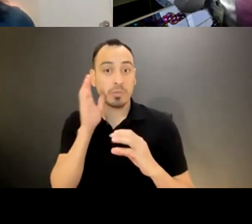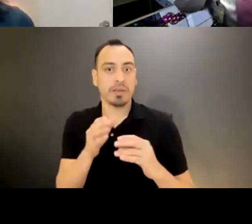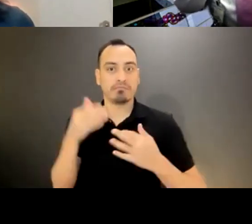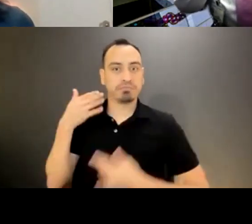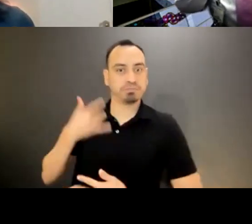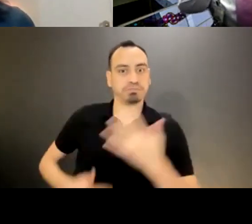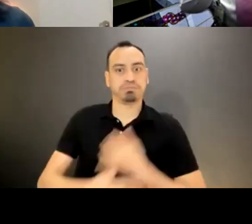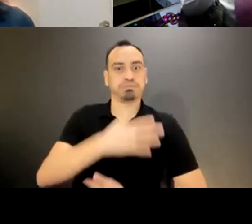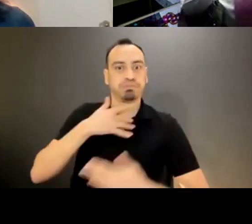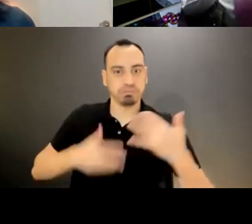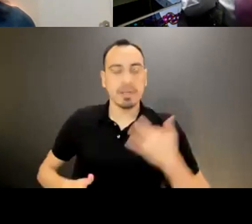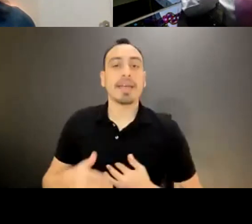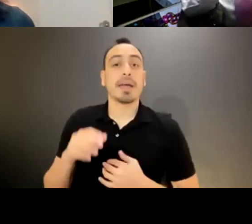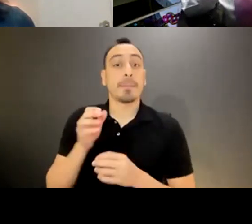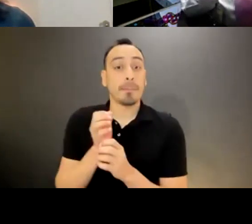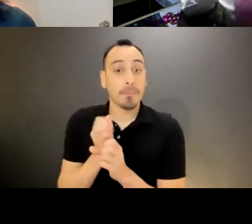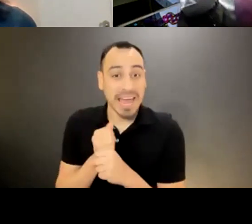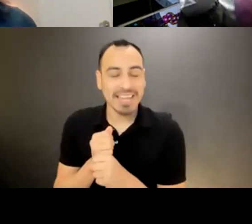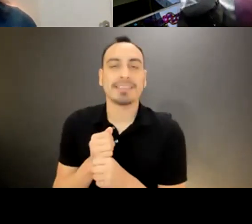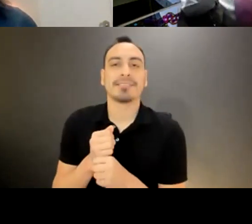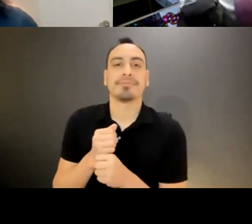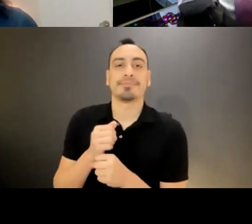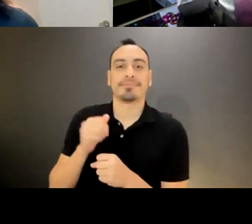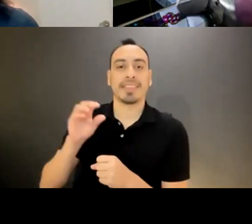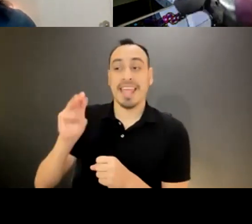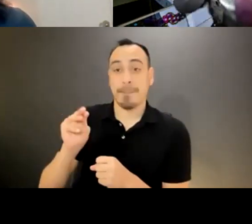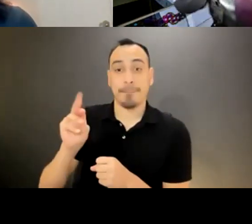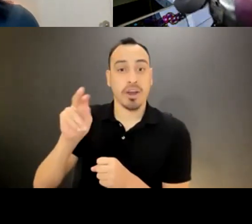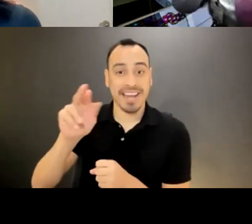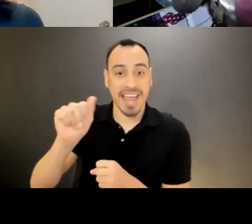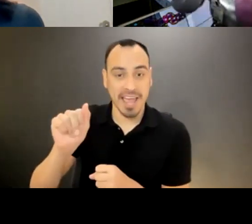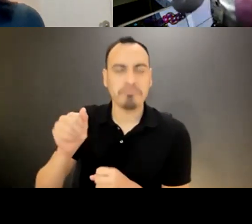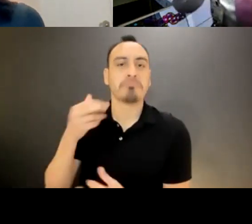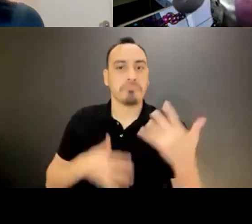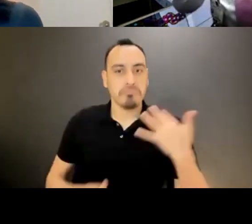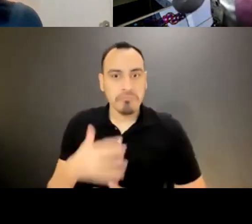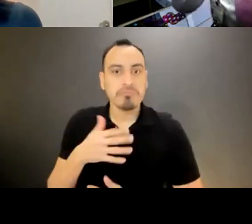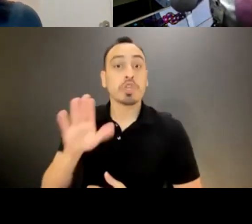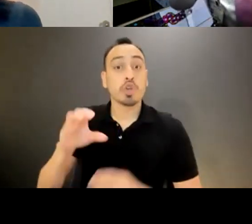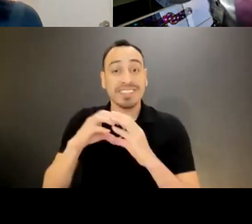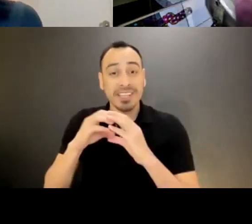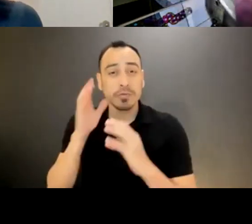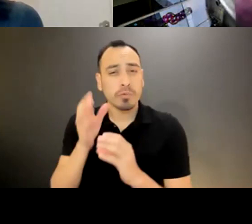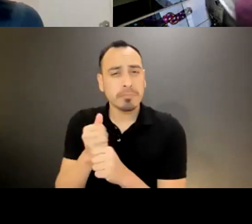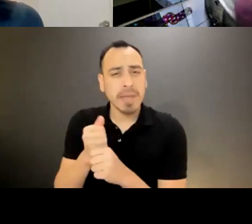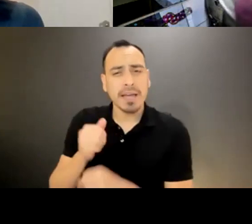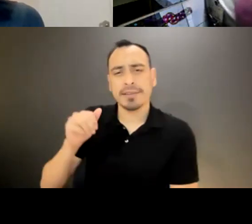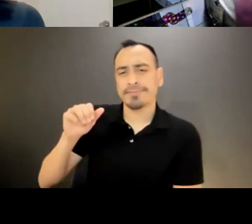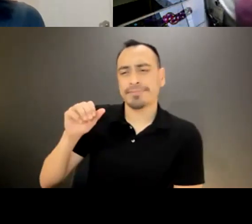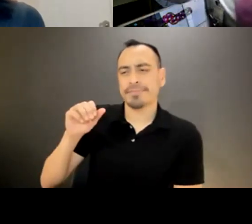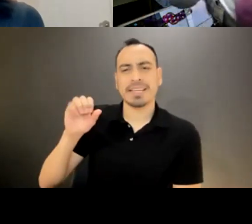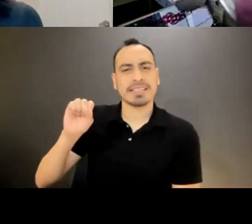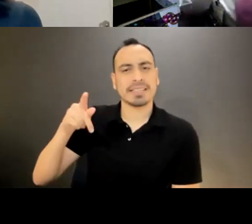the spike protein. The spike protein is what makes a coronavirus look like corona.